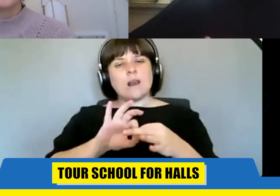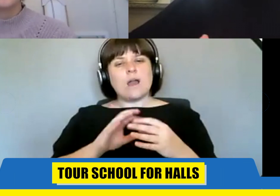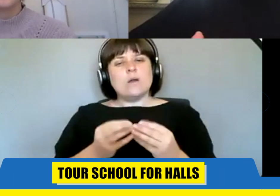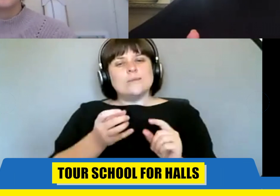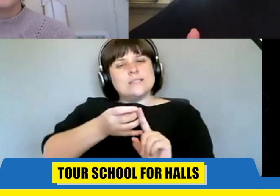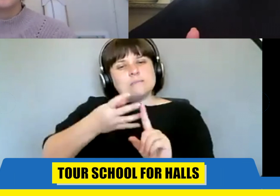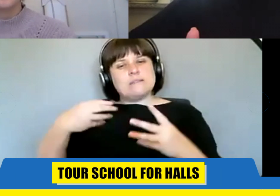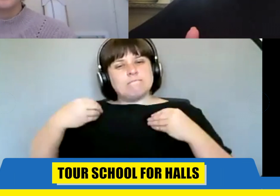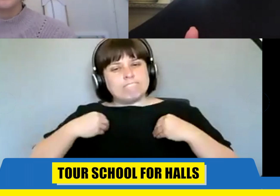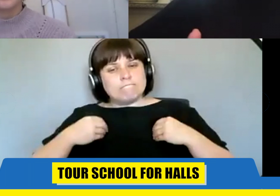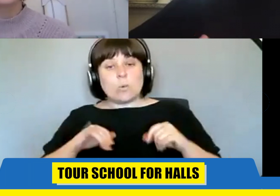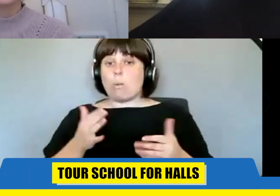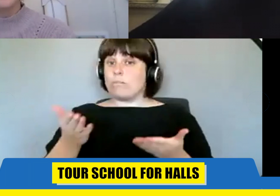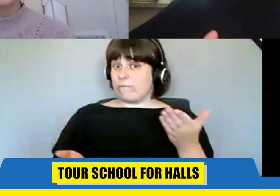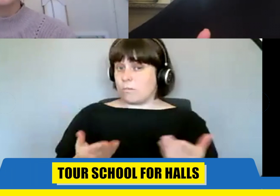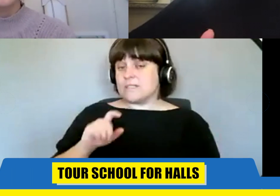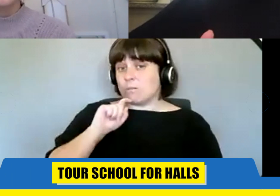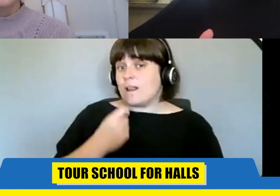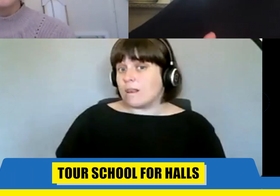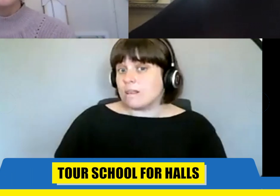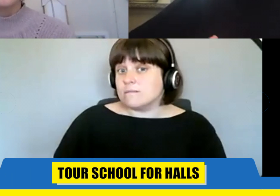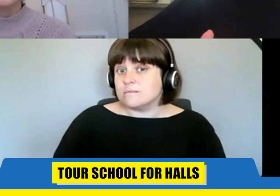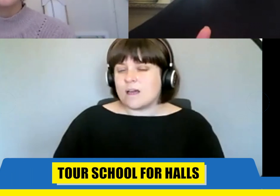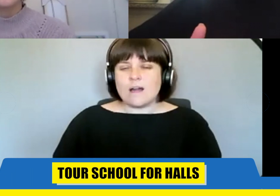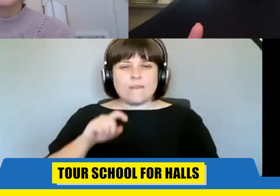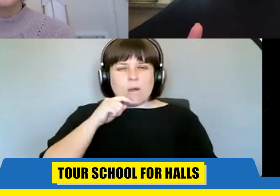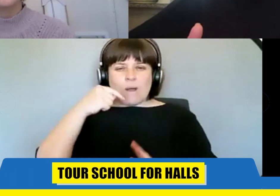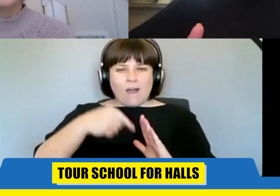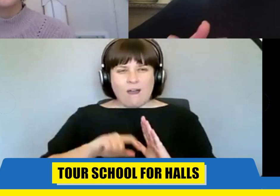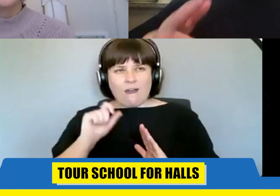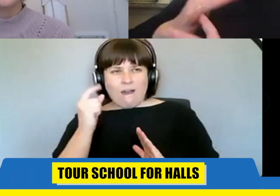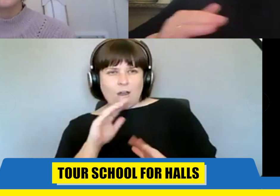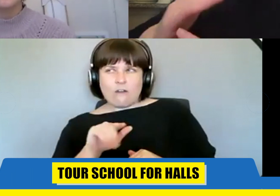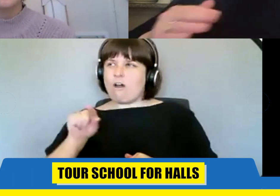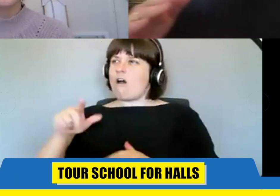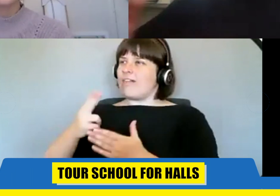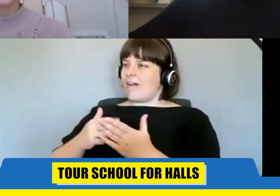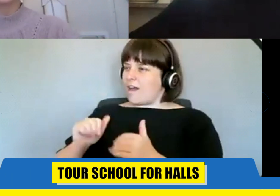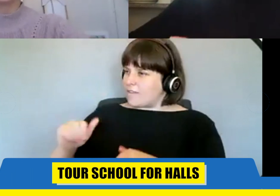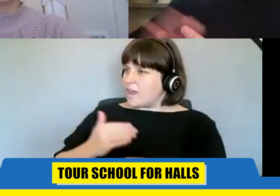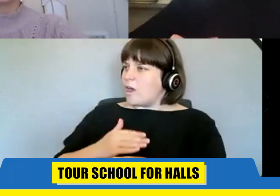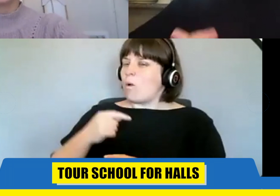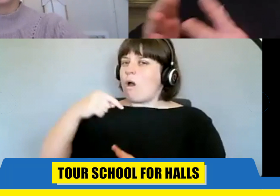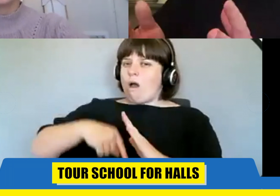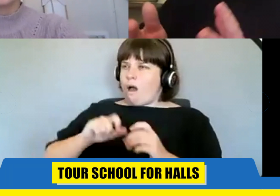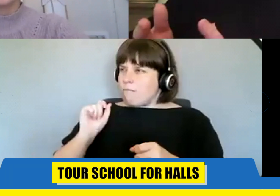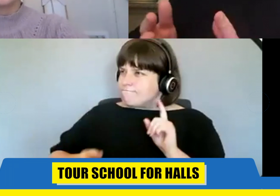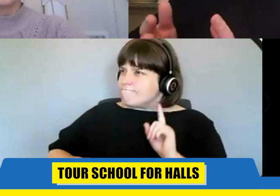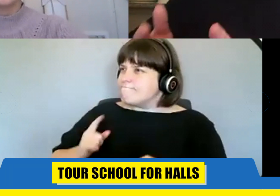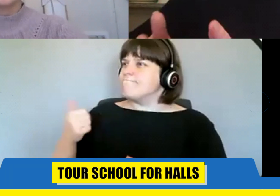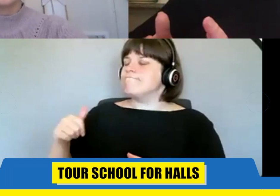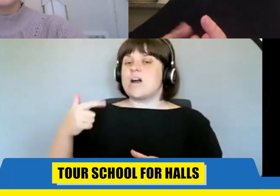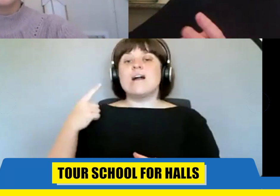or particular performers and come to deeper understandings of their work. but that's why you need to